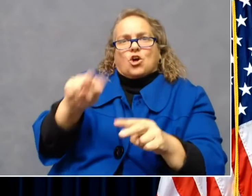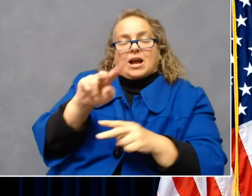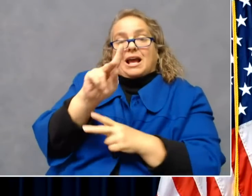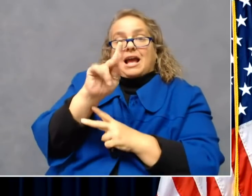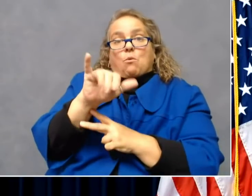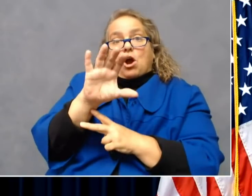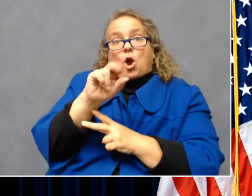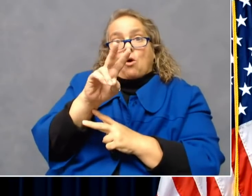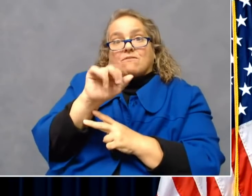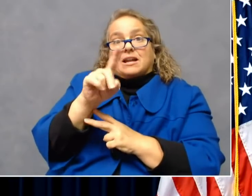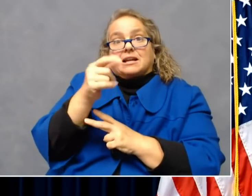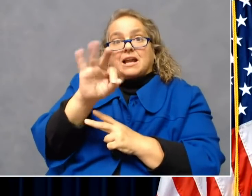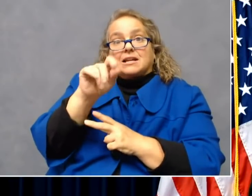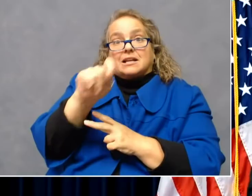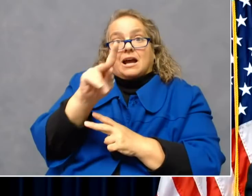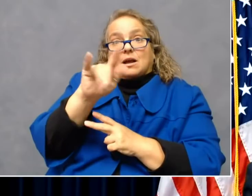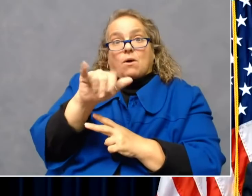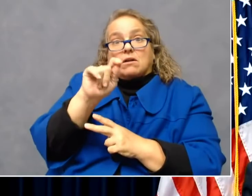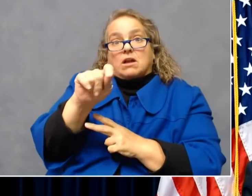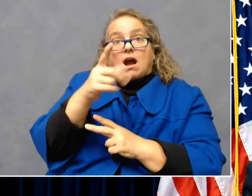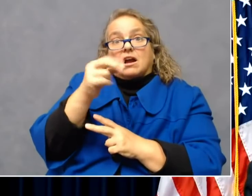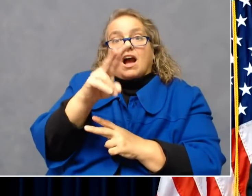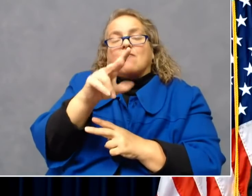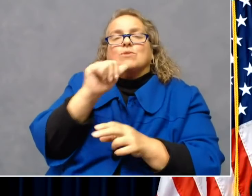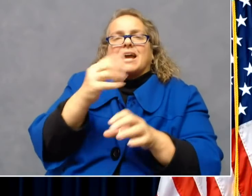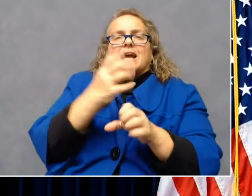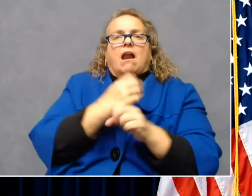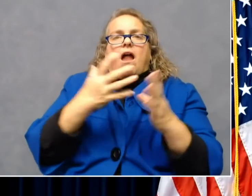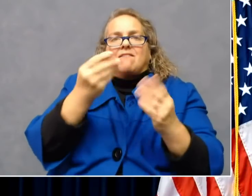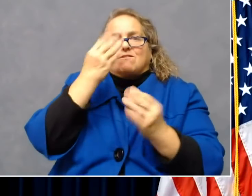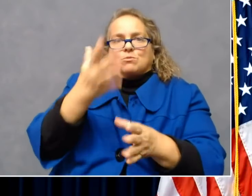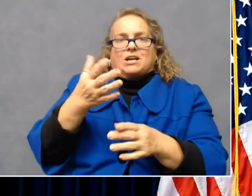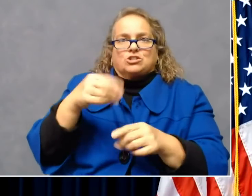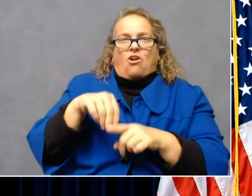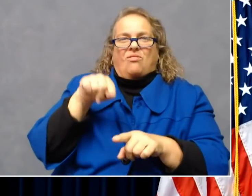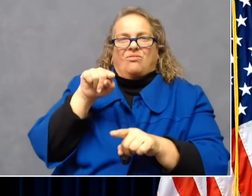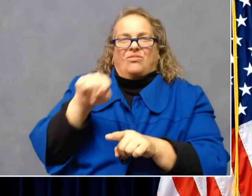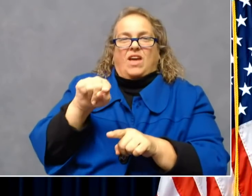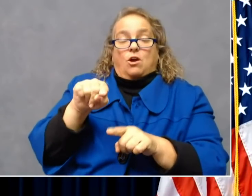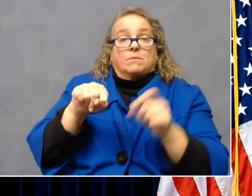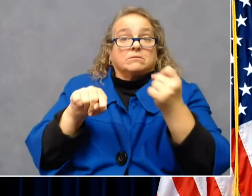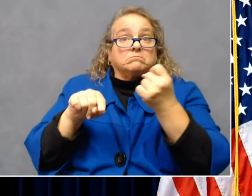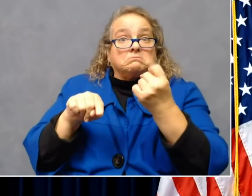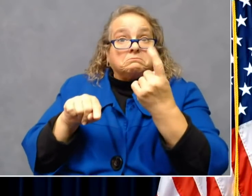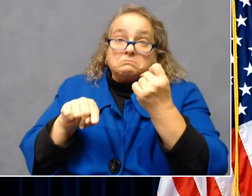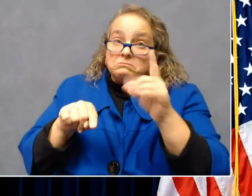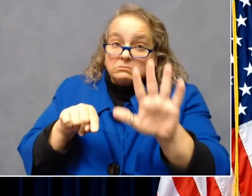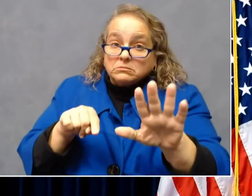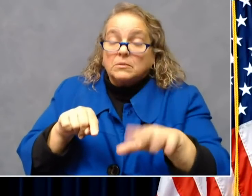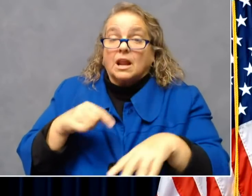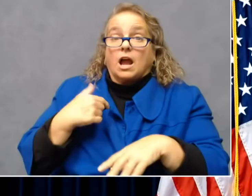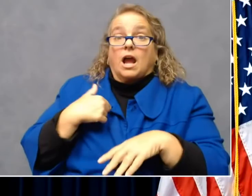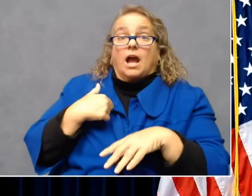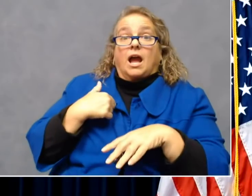kycovid19.ky.gov. I will warn you that the information we get on the vaccine changes frequently.